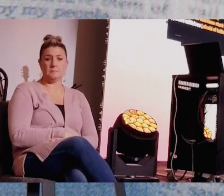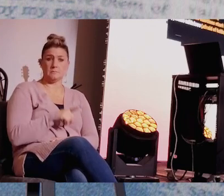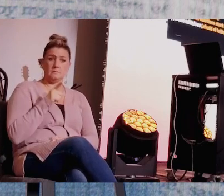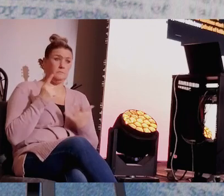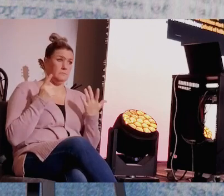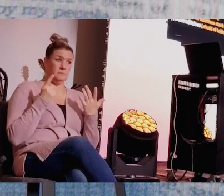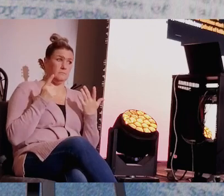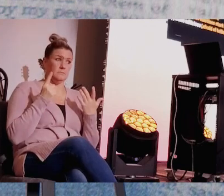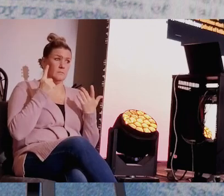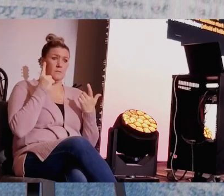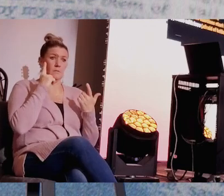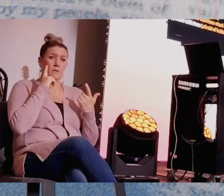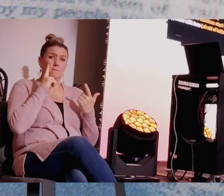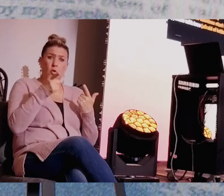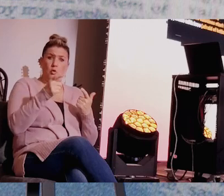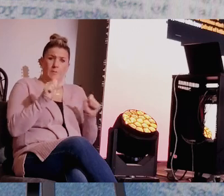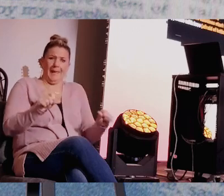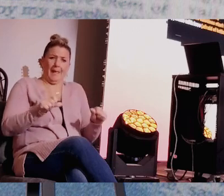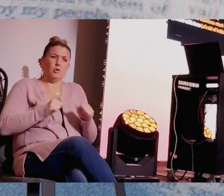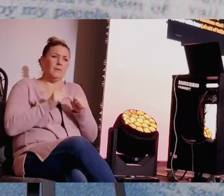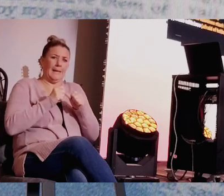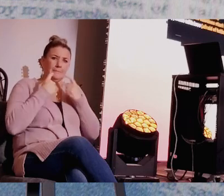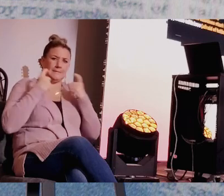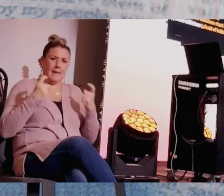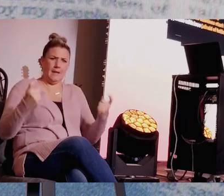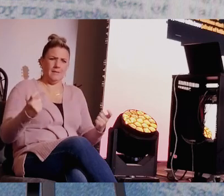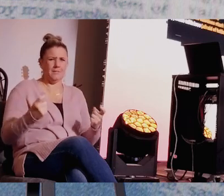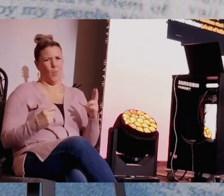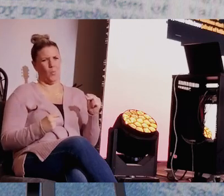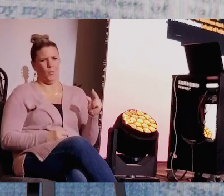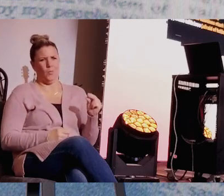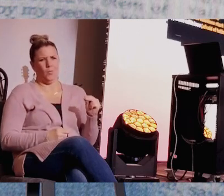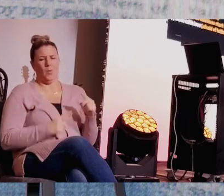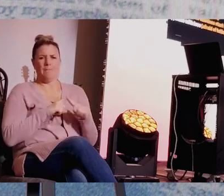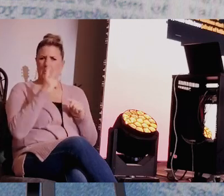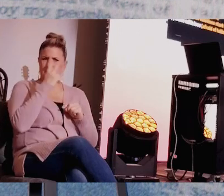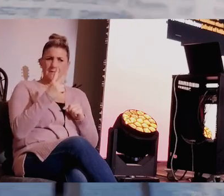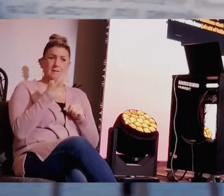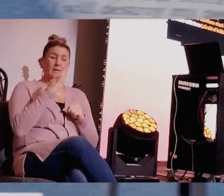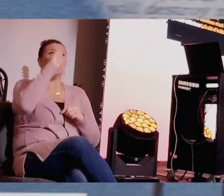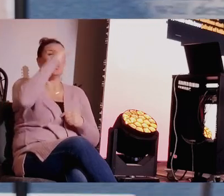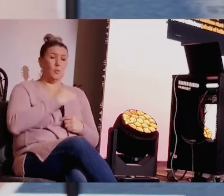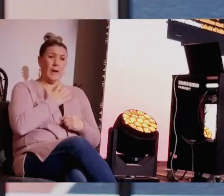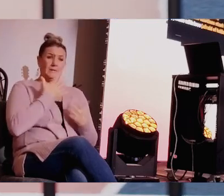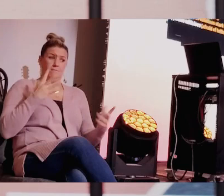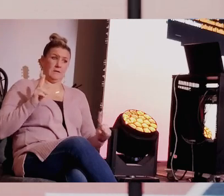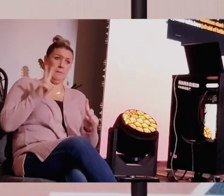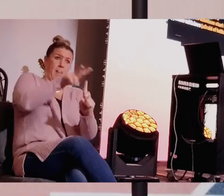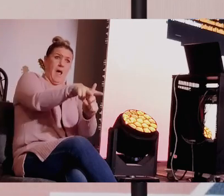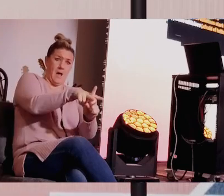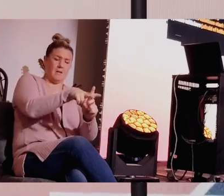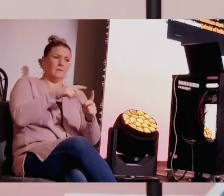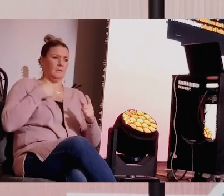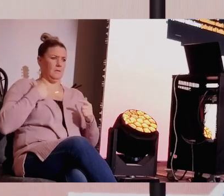Is it for us just to keep on sinning? Well, of course not. But you see, once the grace has been applied, then